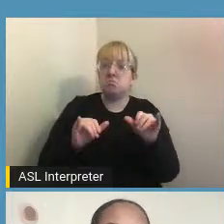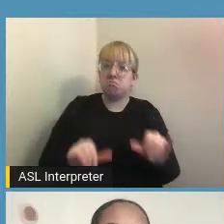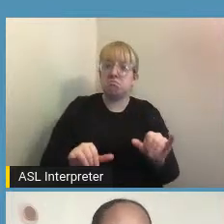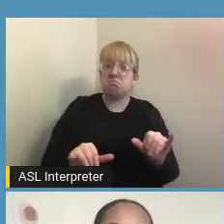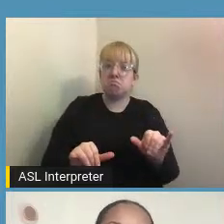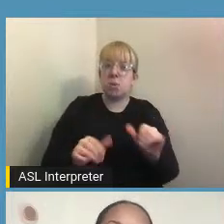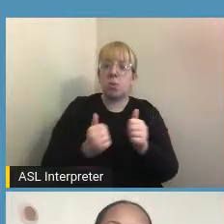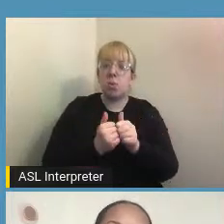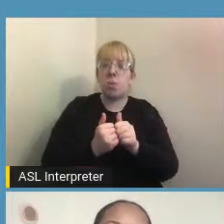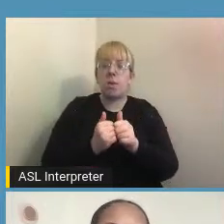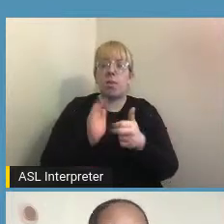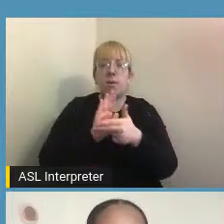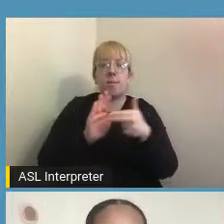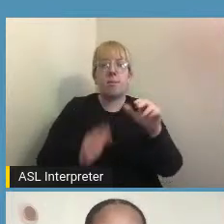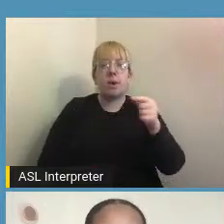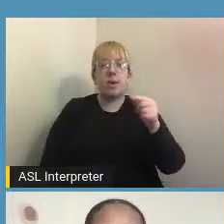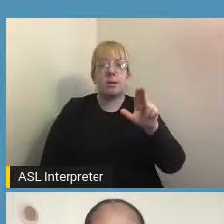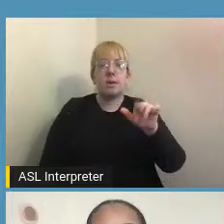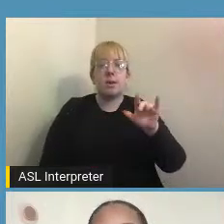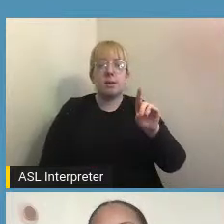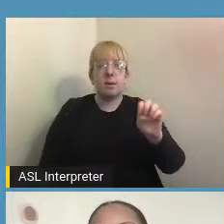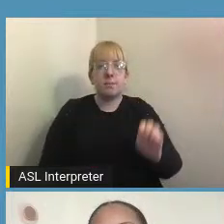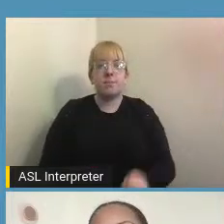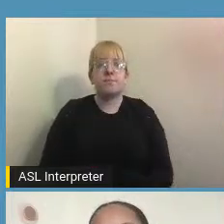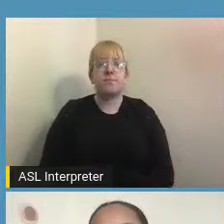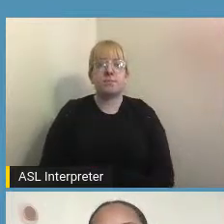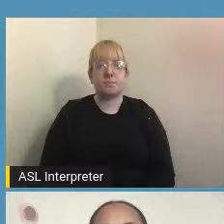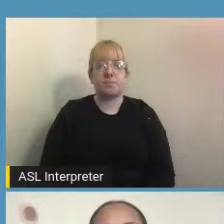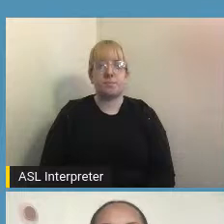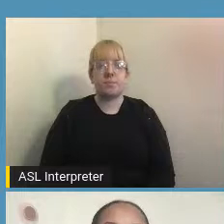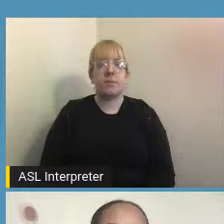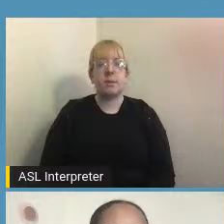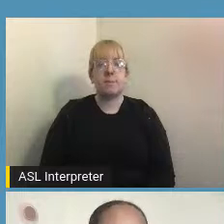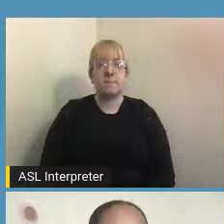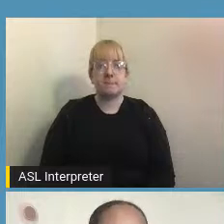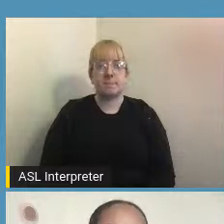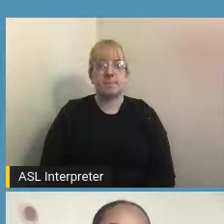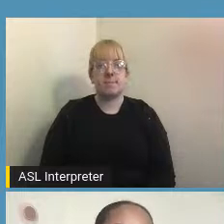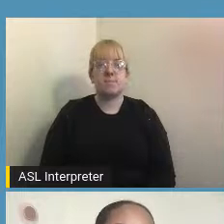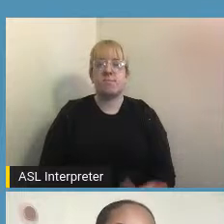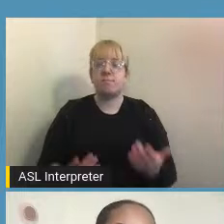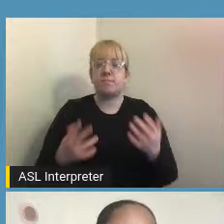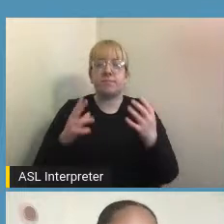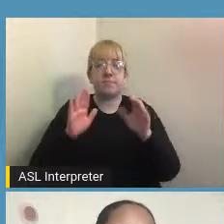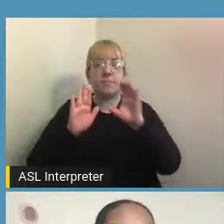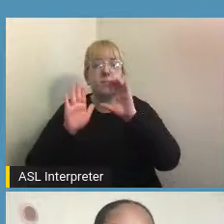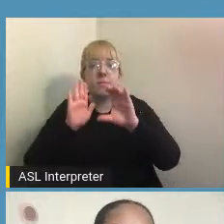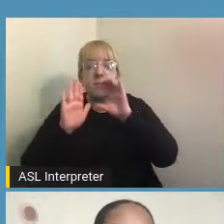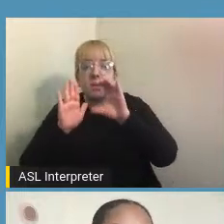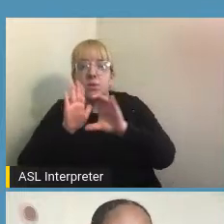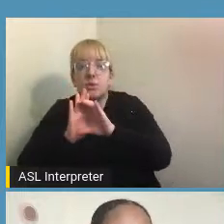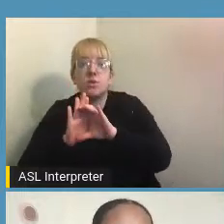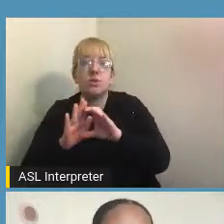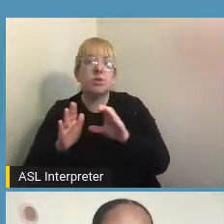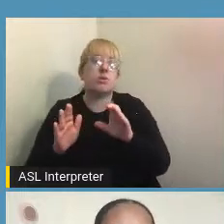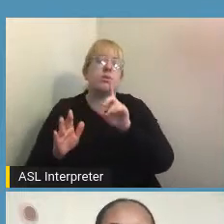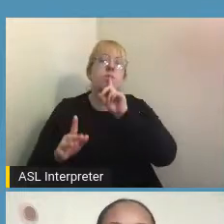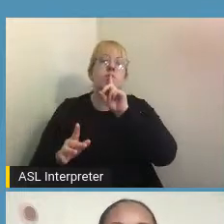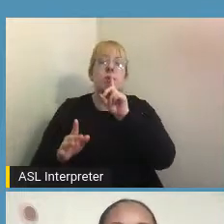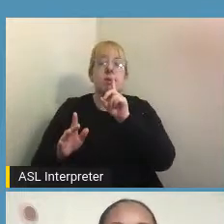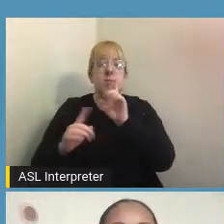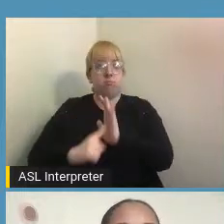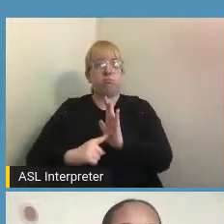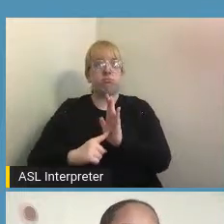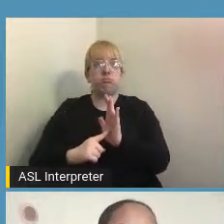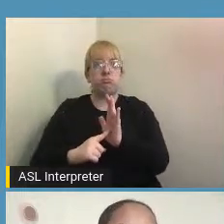our logo, we have the font, and our images there being prominently placed,